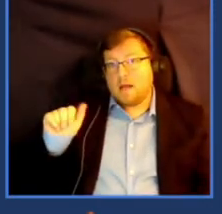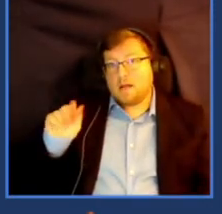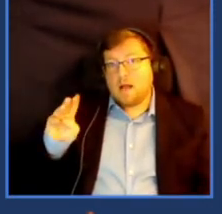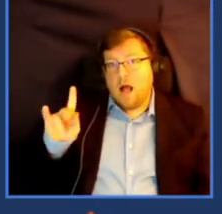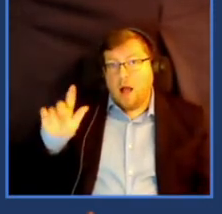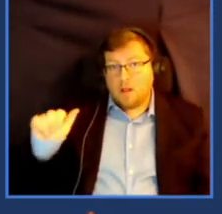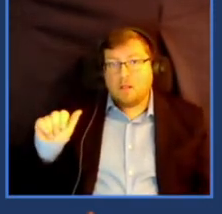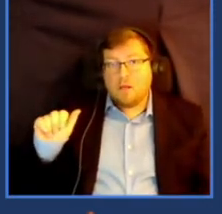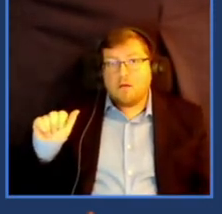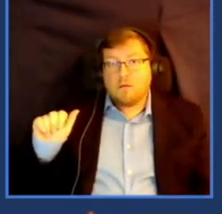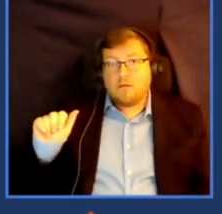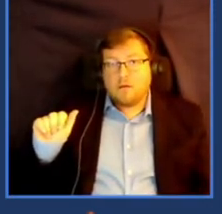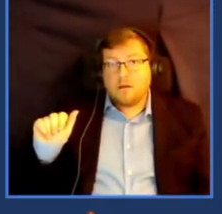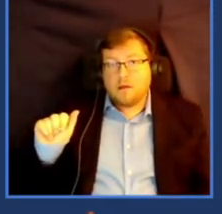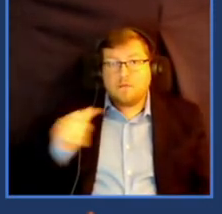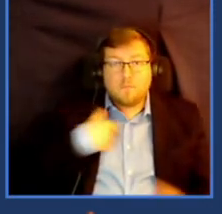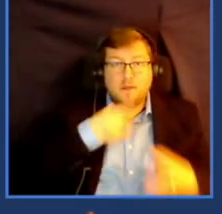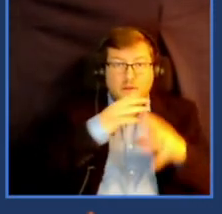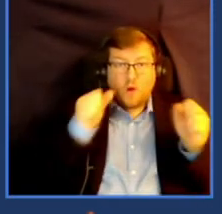States.